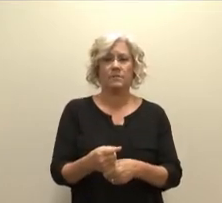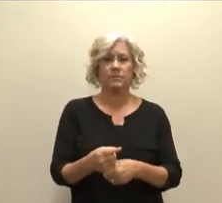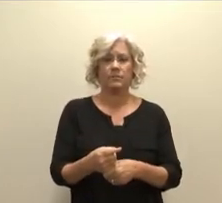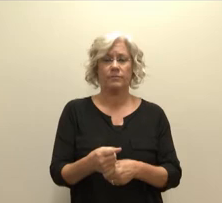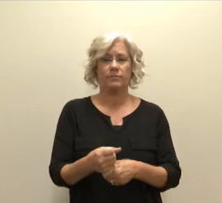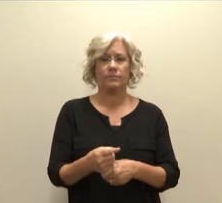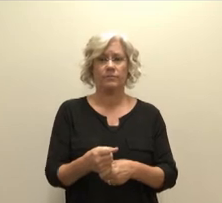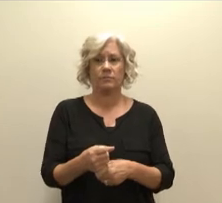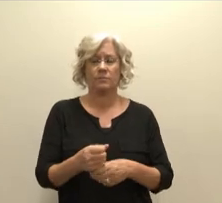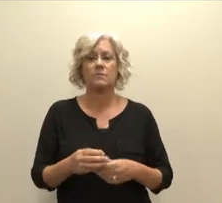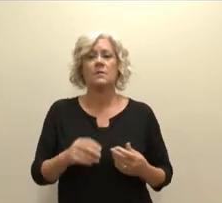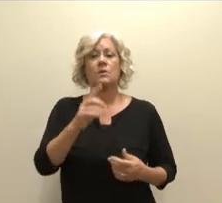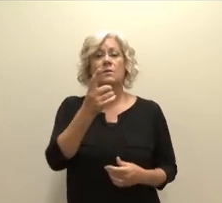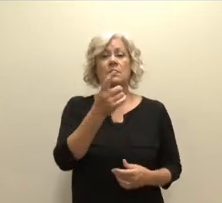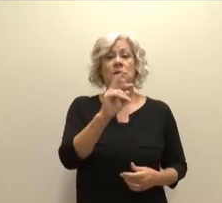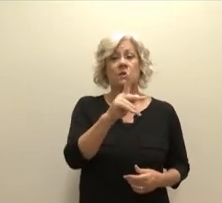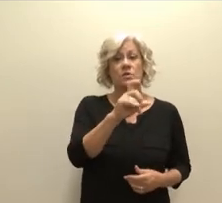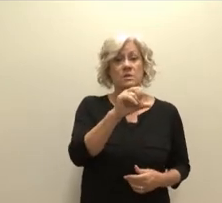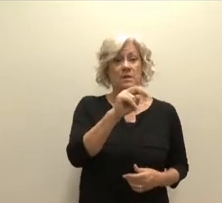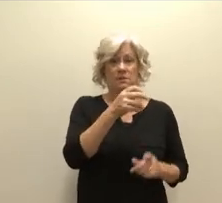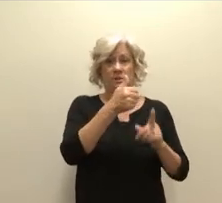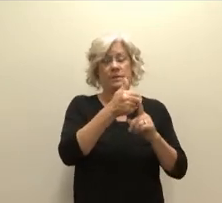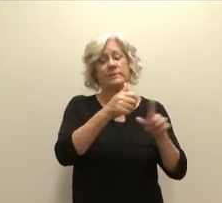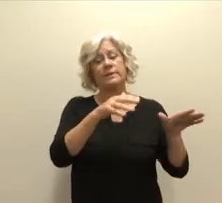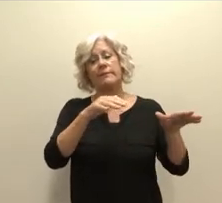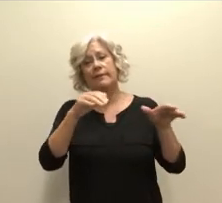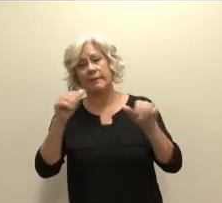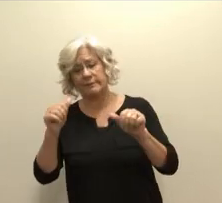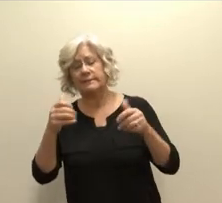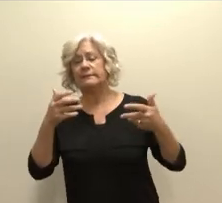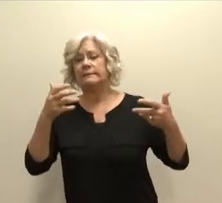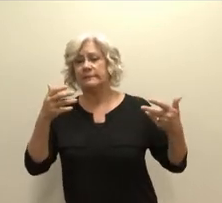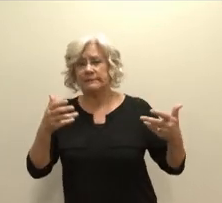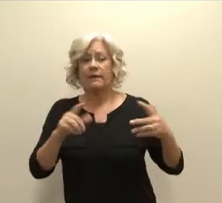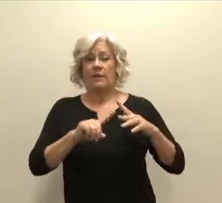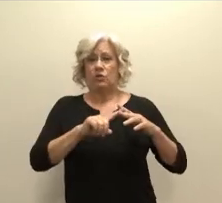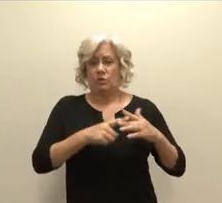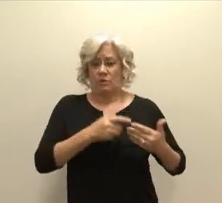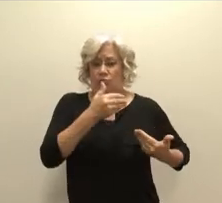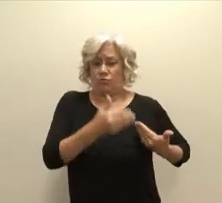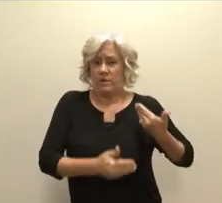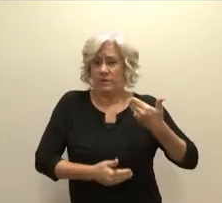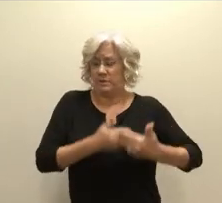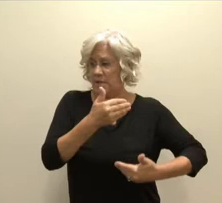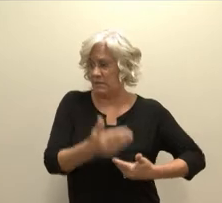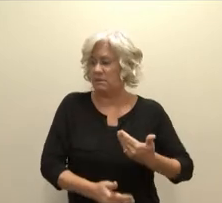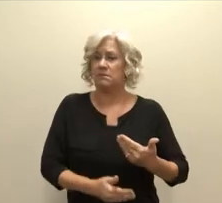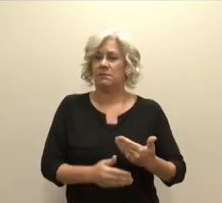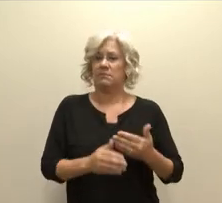The untimely departure of Dr. Nelson started the process we are concluding tonight.